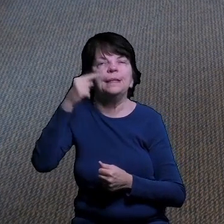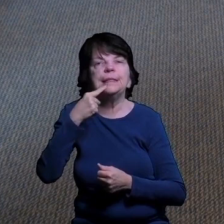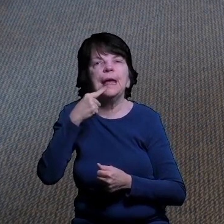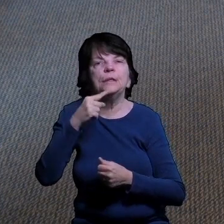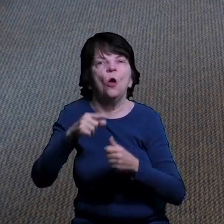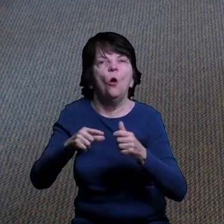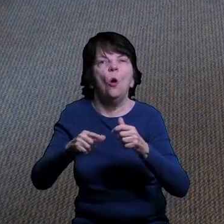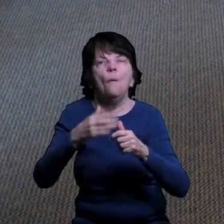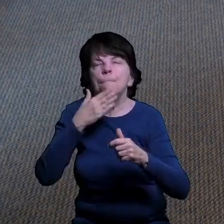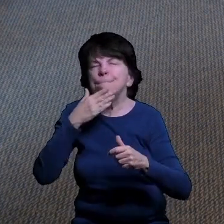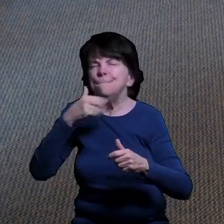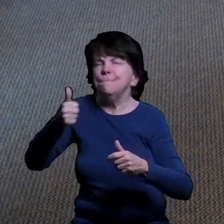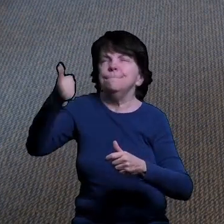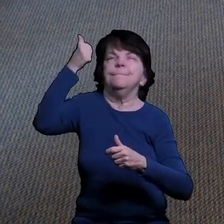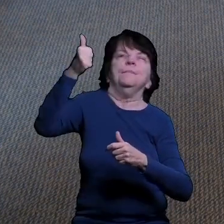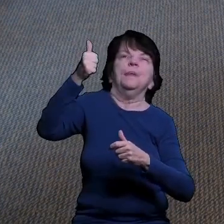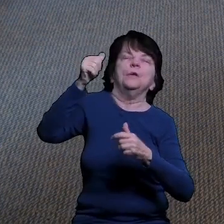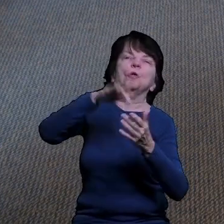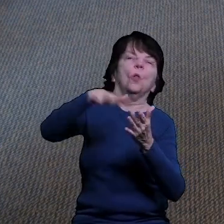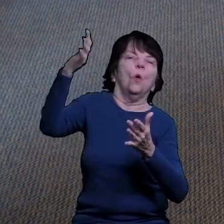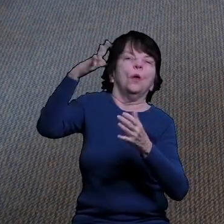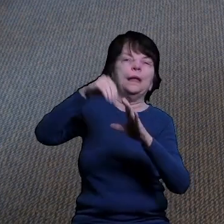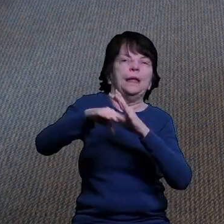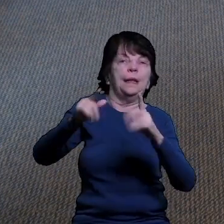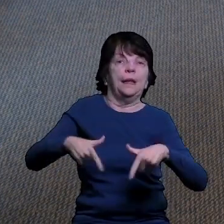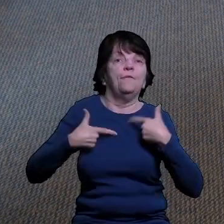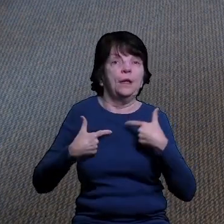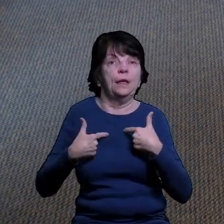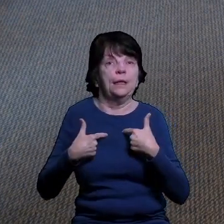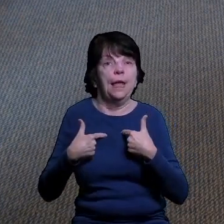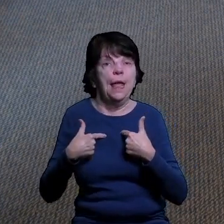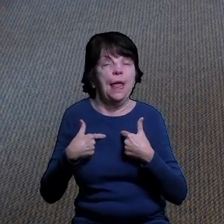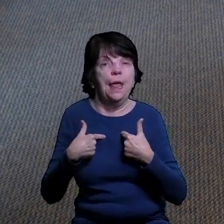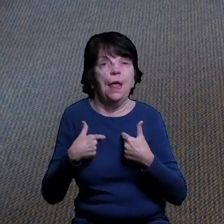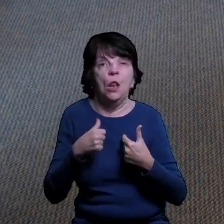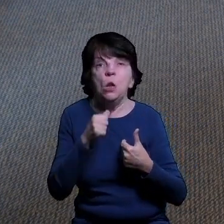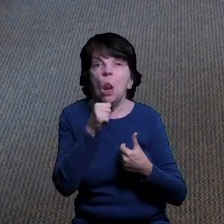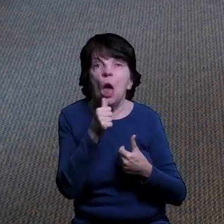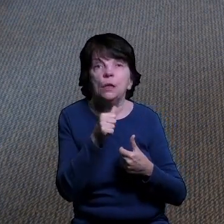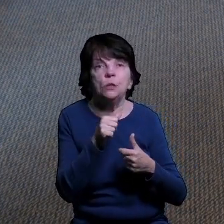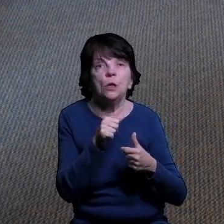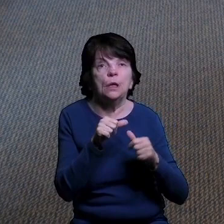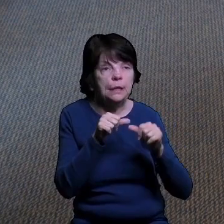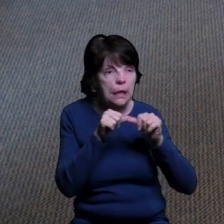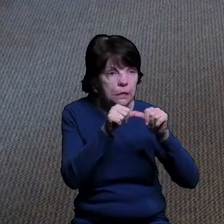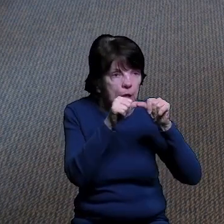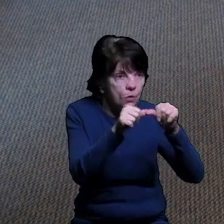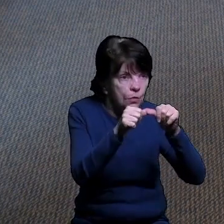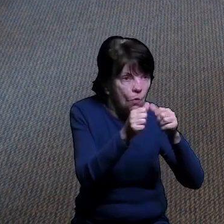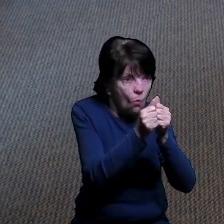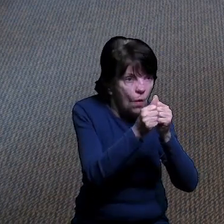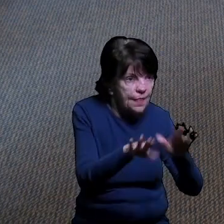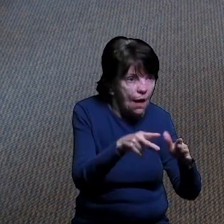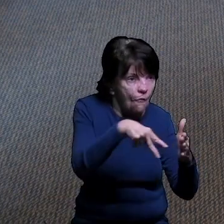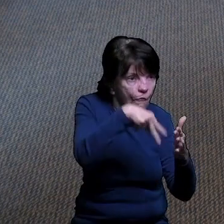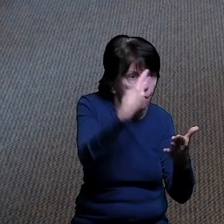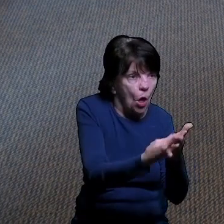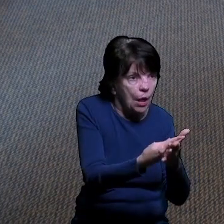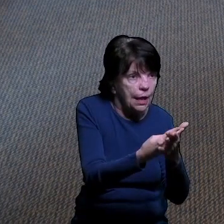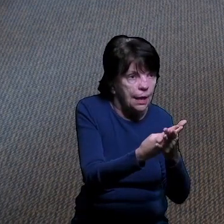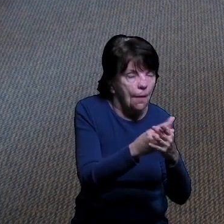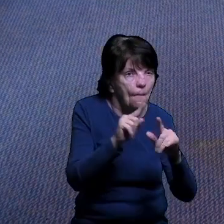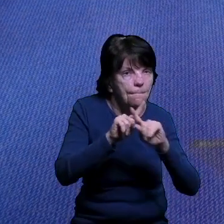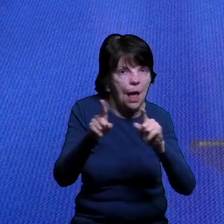in living lies not in never falling, but in rising every time